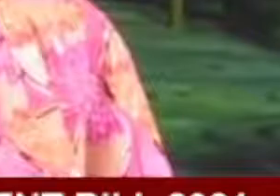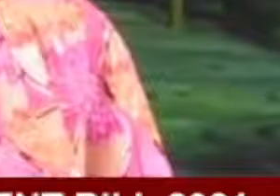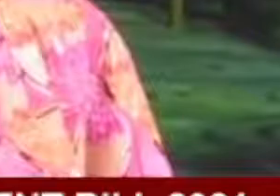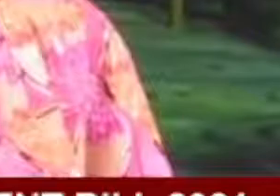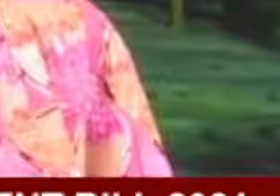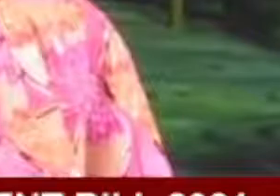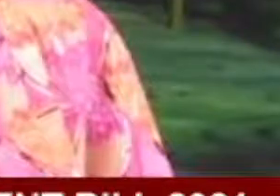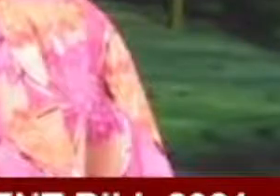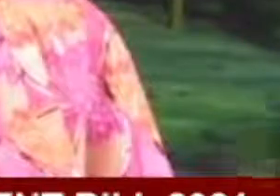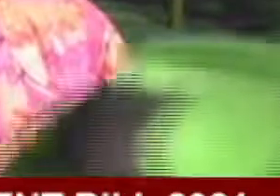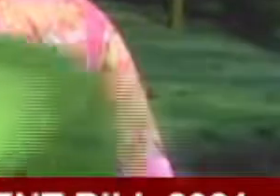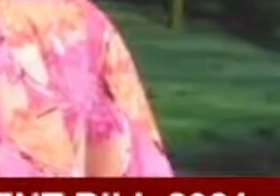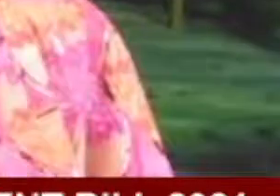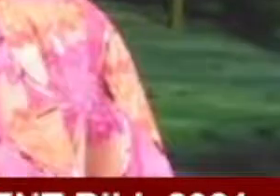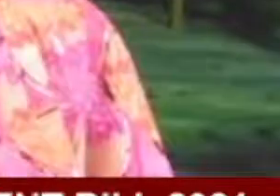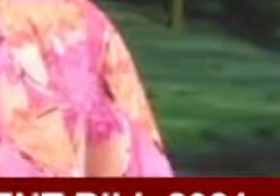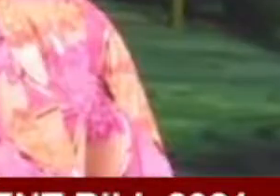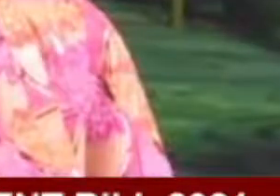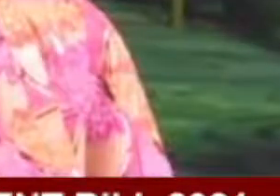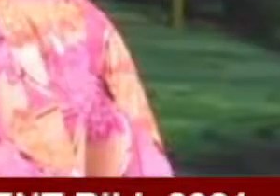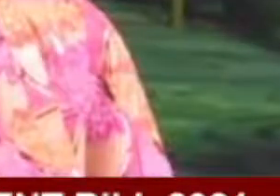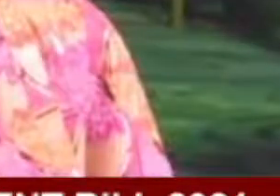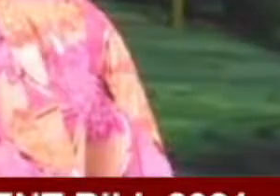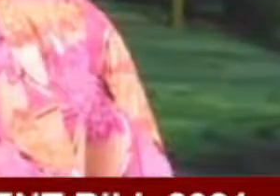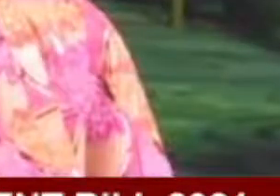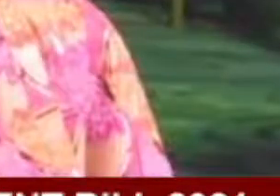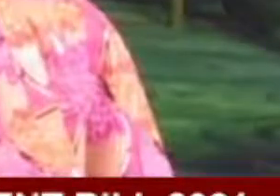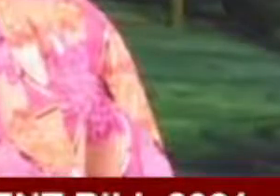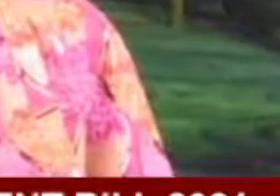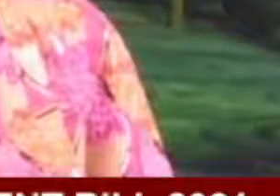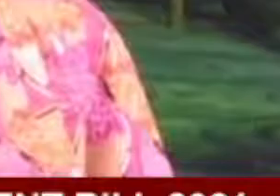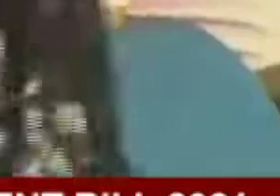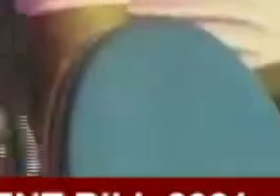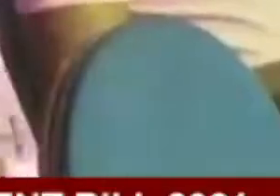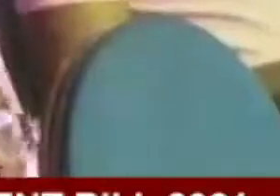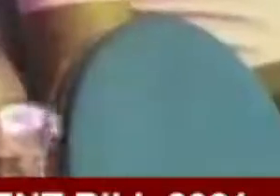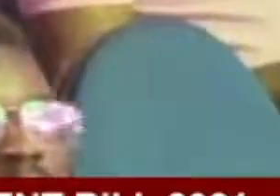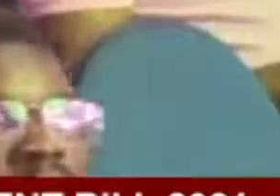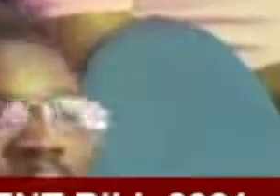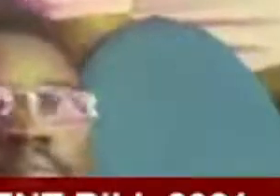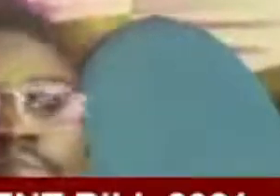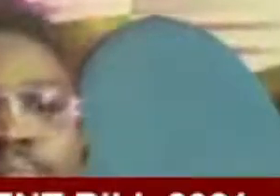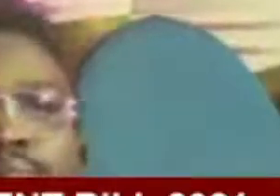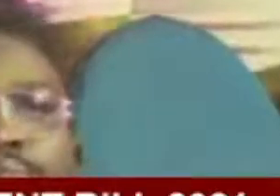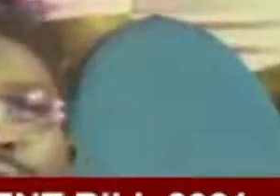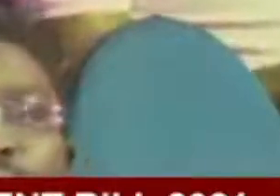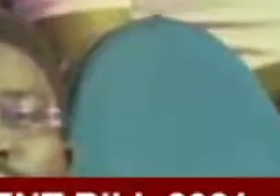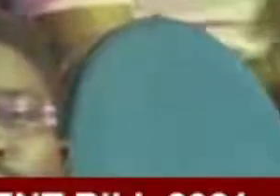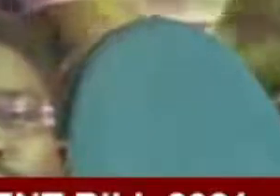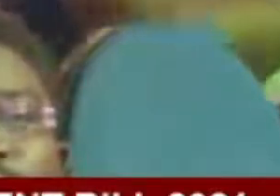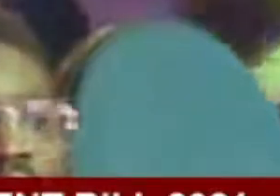from the stage here. Obinna, they're contributing from the floor. Obinna and Adaora, quickly,